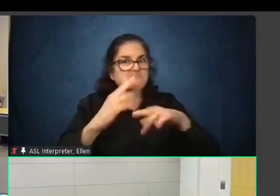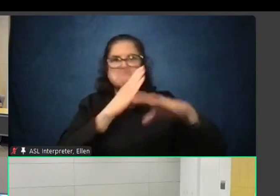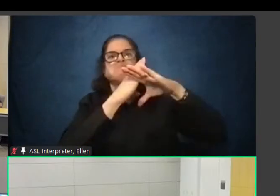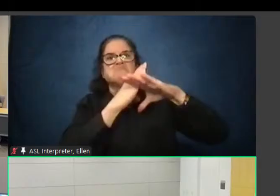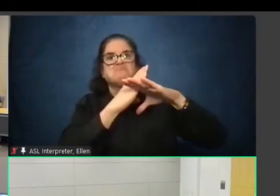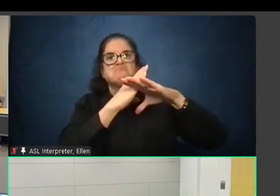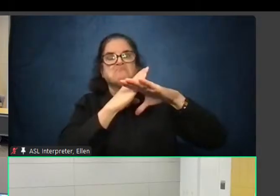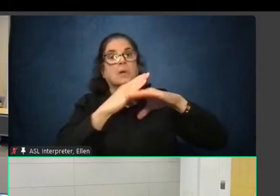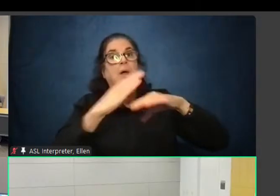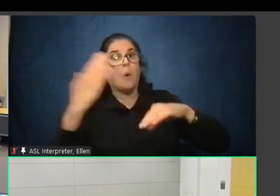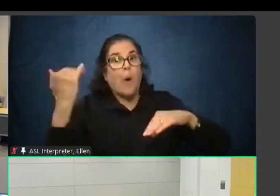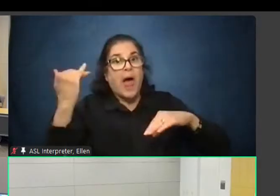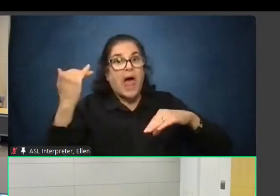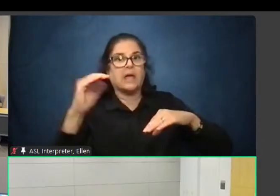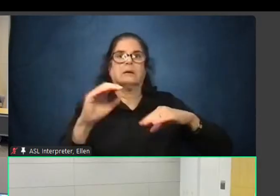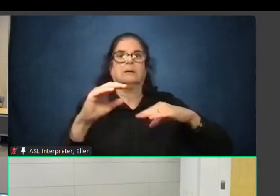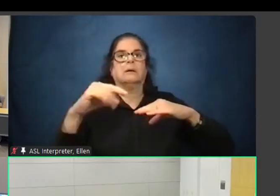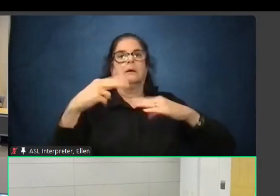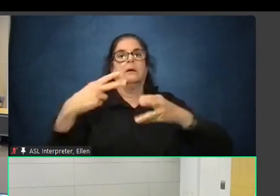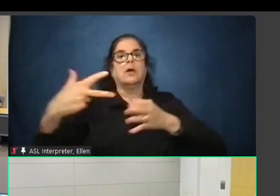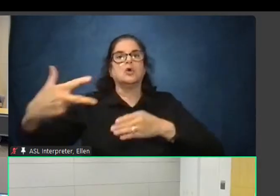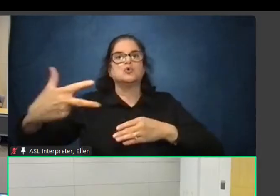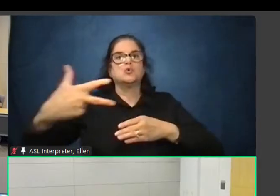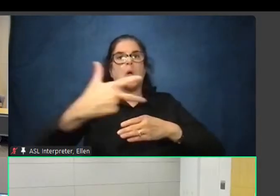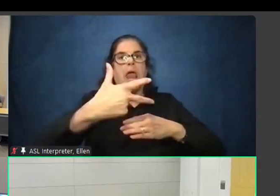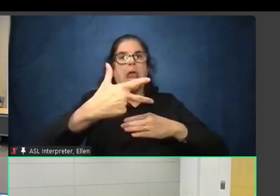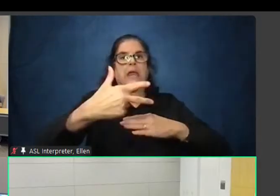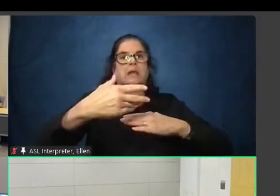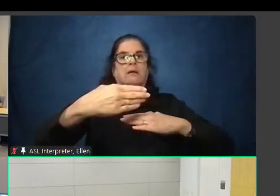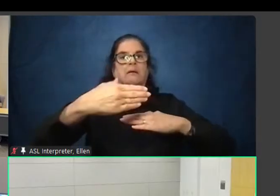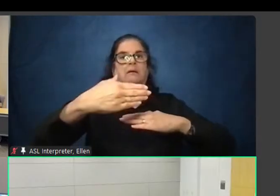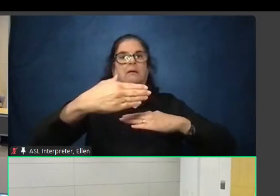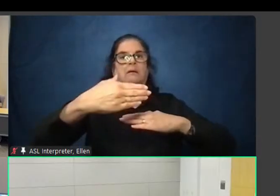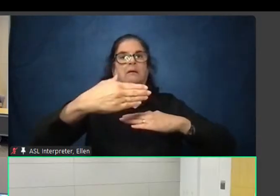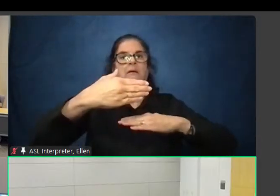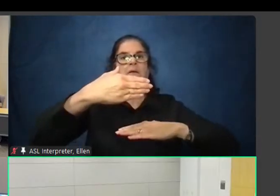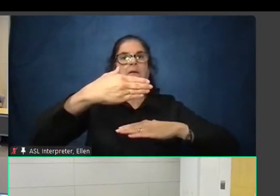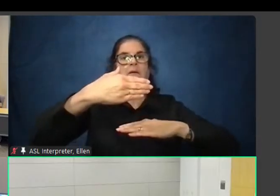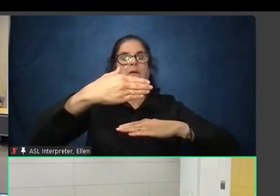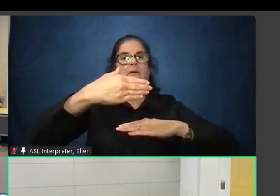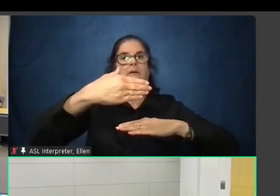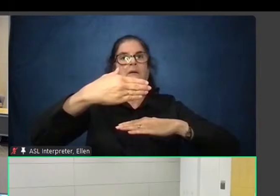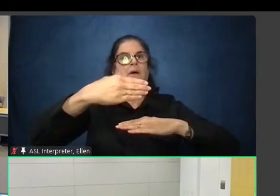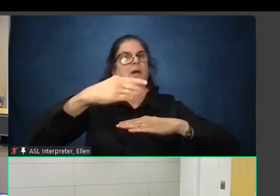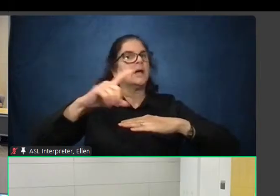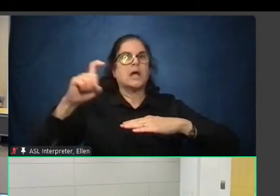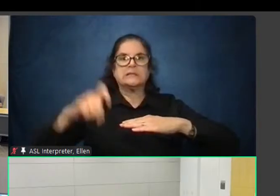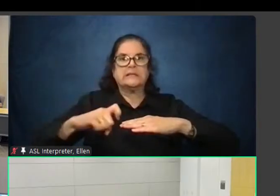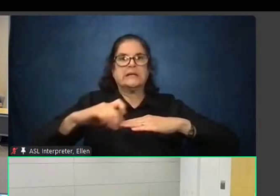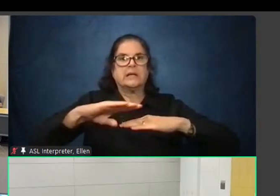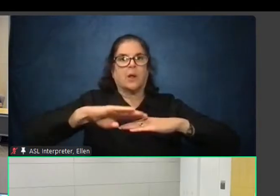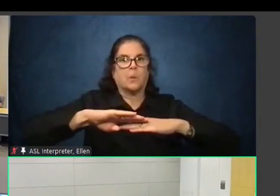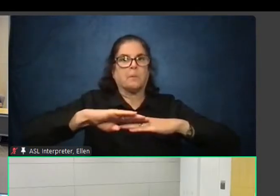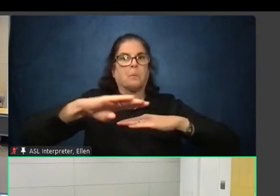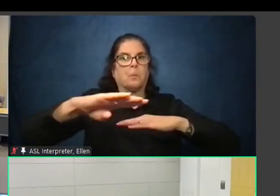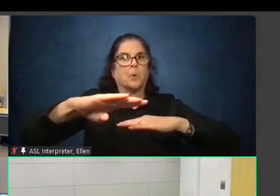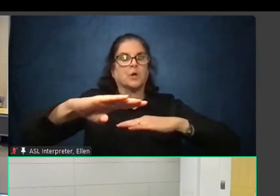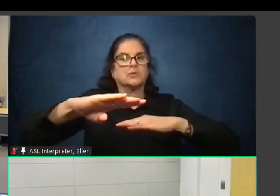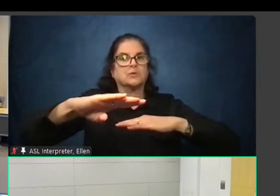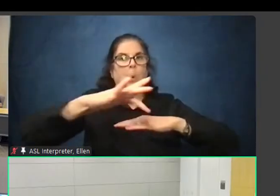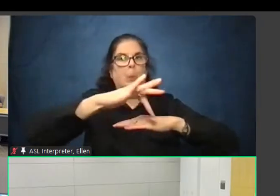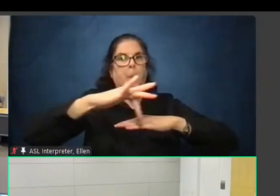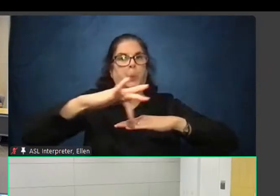even. And so we need that little bridge that goes across there. And unfortunately, a lot